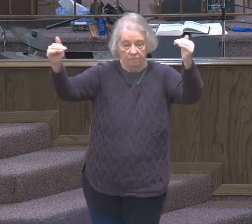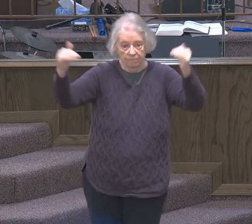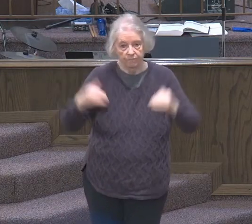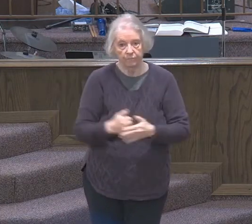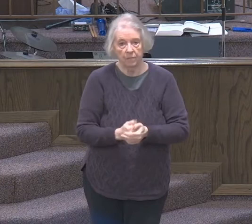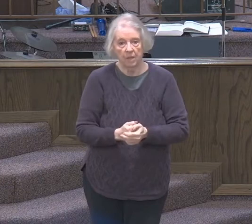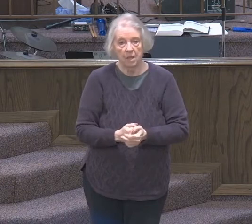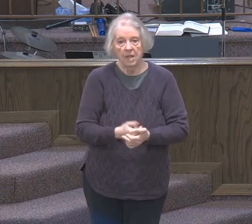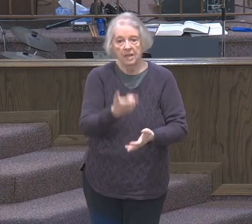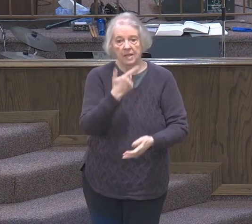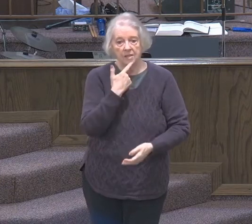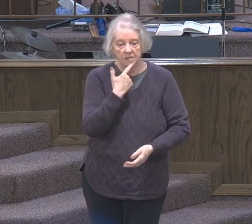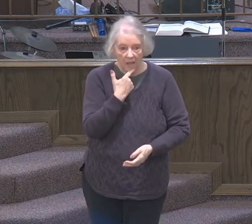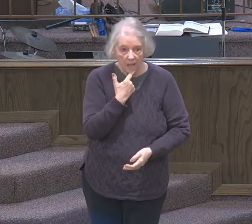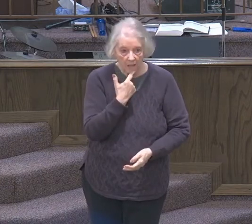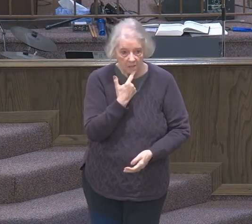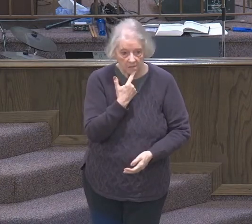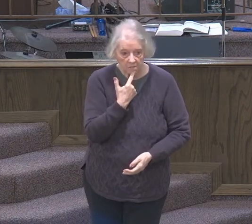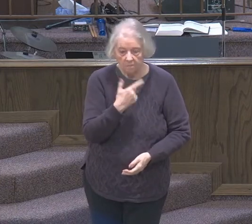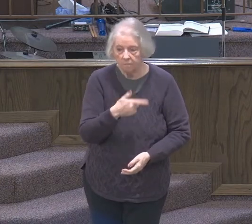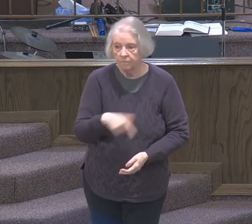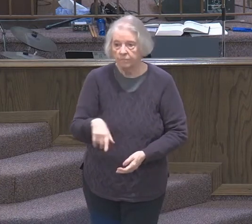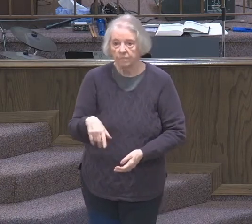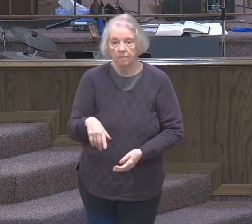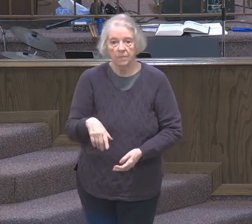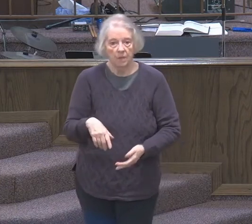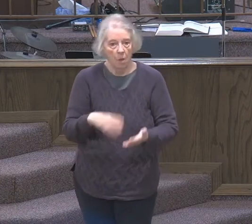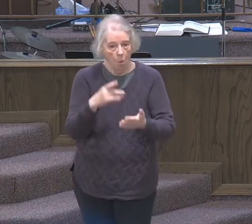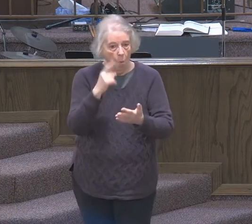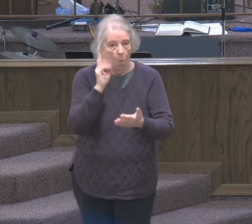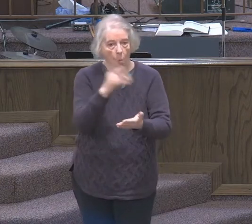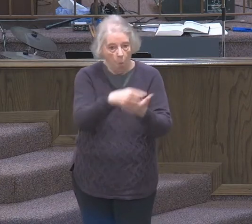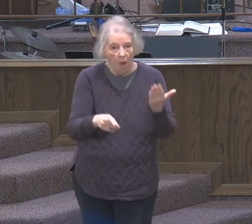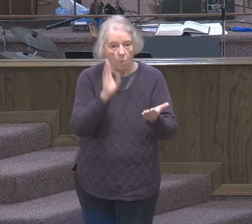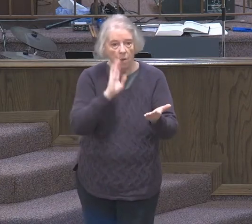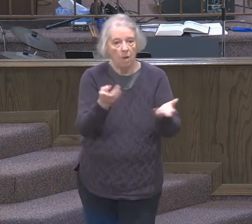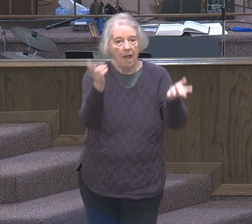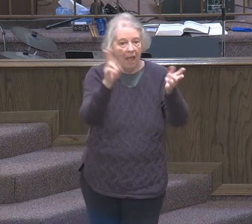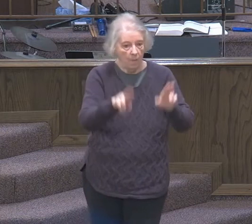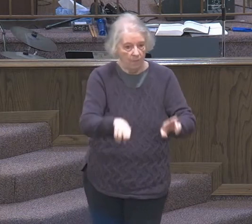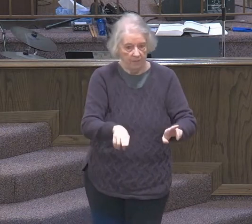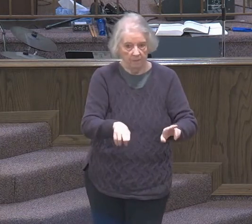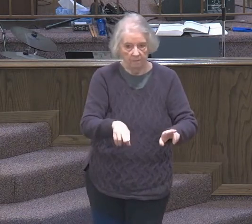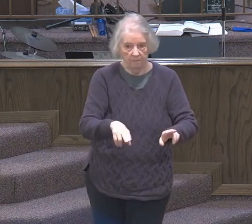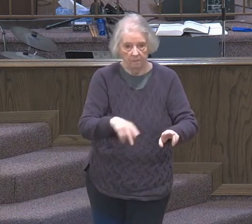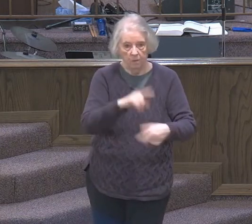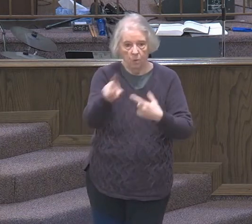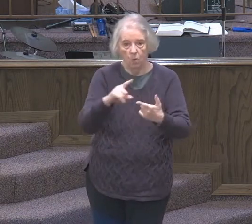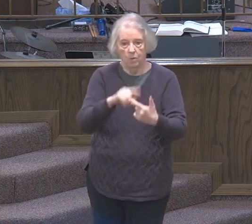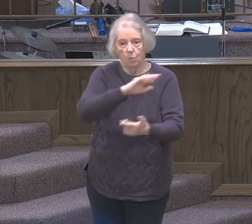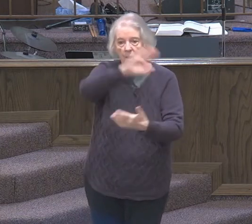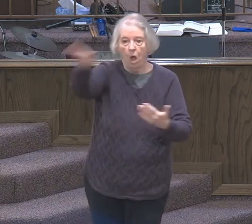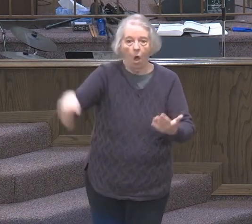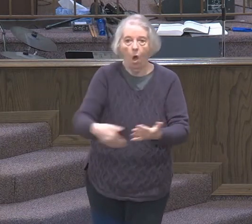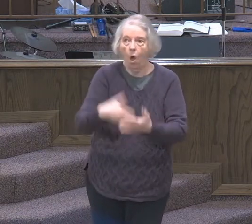coming straight from the throne room of heaven. Everything that he's seeing is happening in